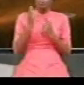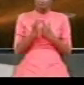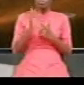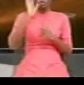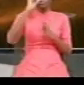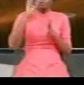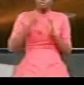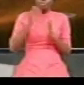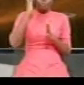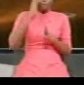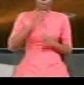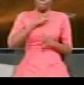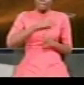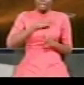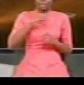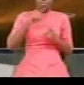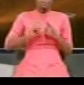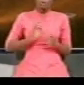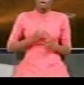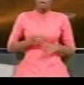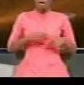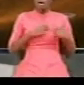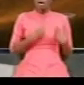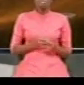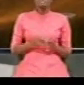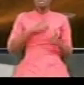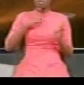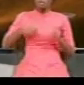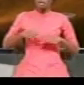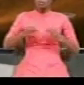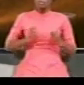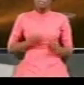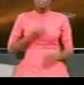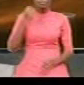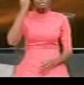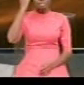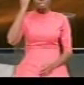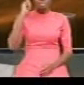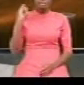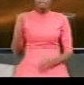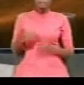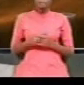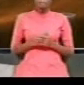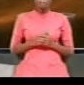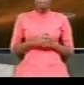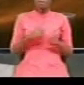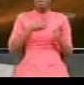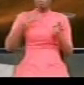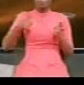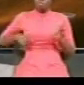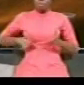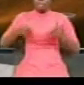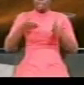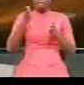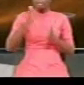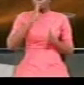spirit will minister to our hearts. Lord, give us understanding. Lord, let there be